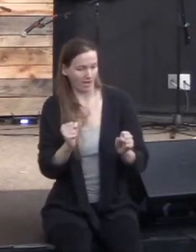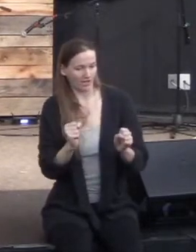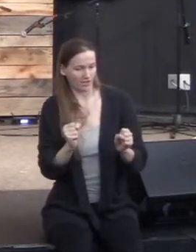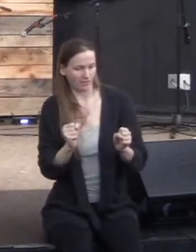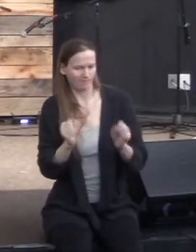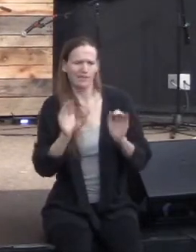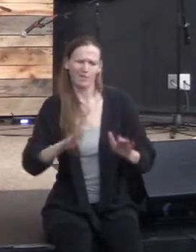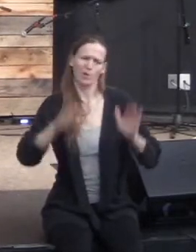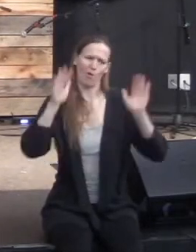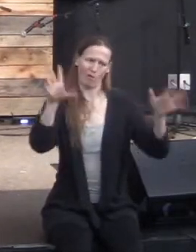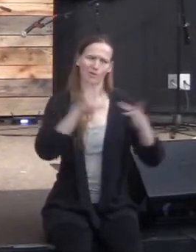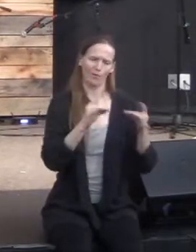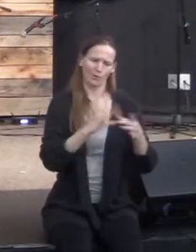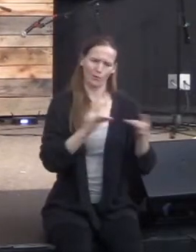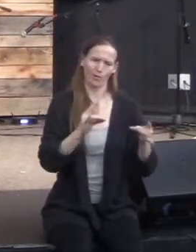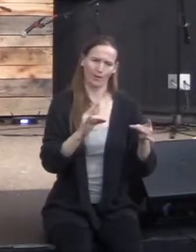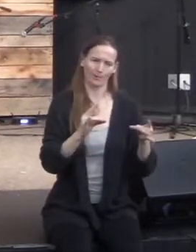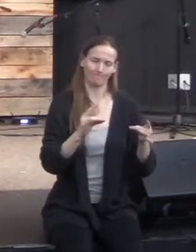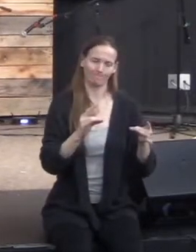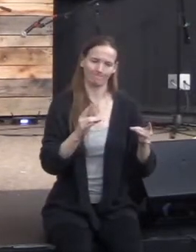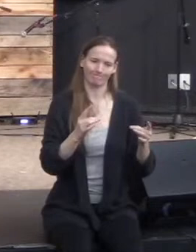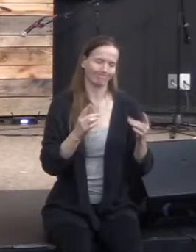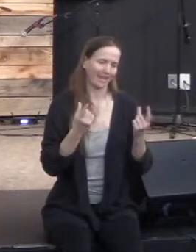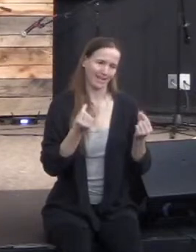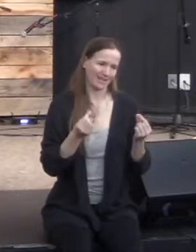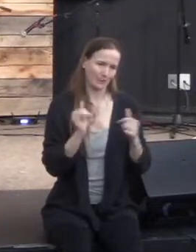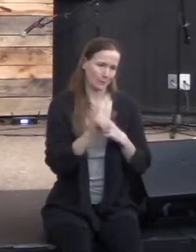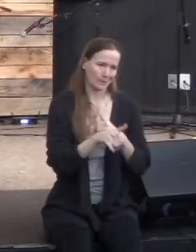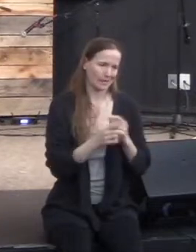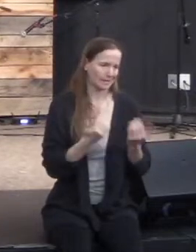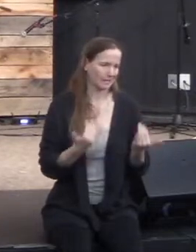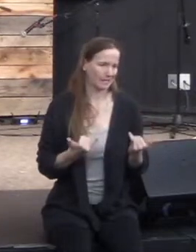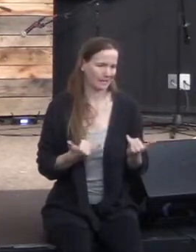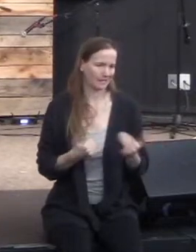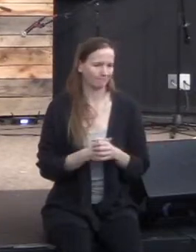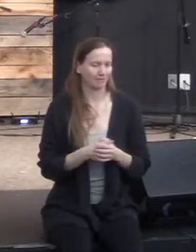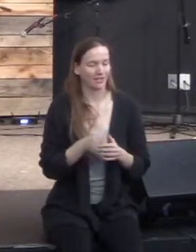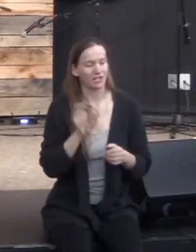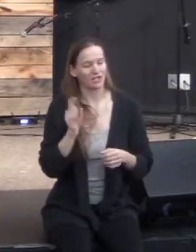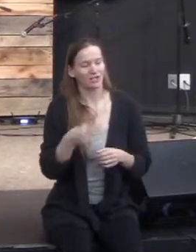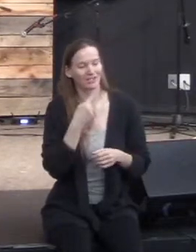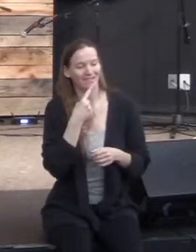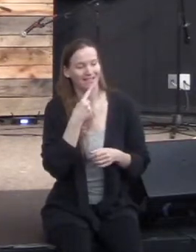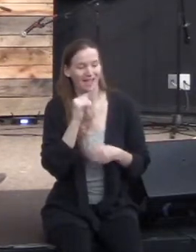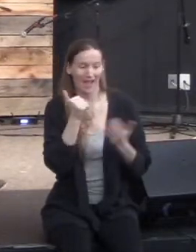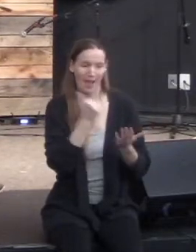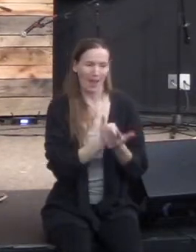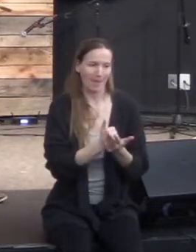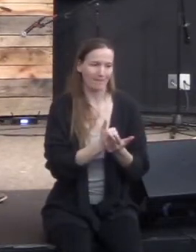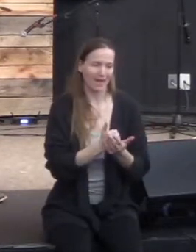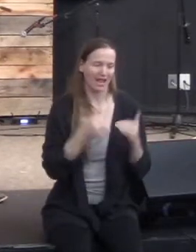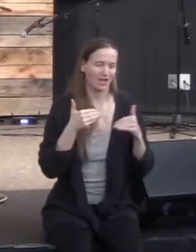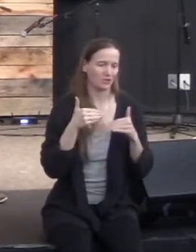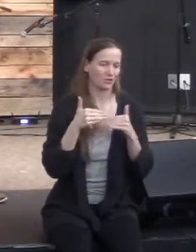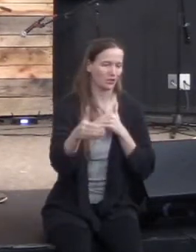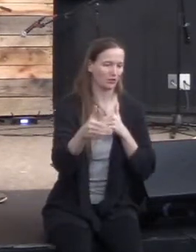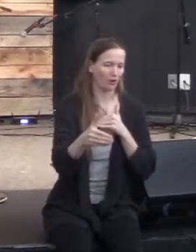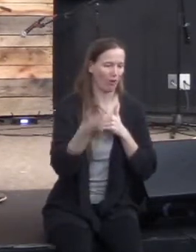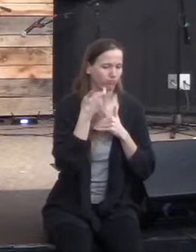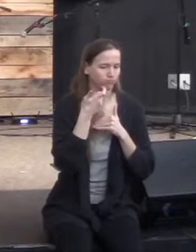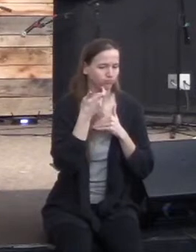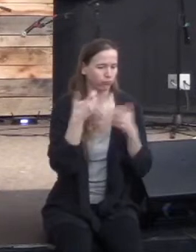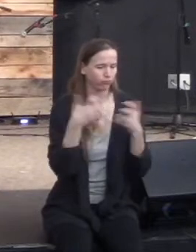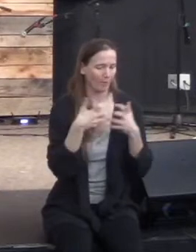today. I should have just said, amen, let's go Super Bowl. No, but what as I kind